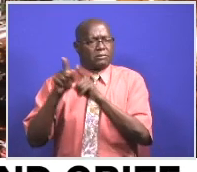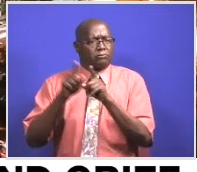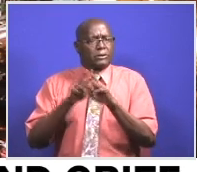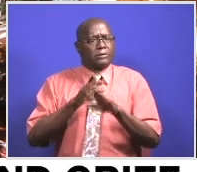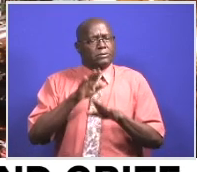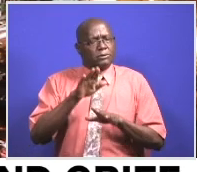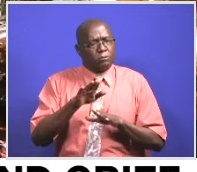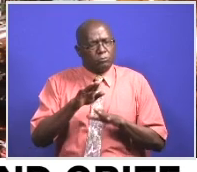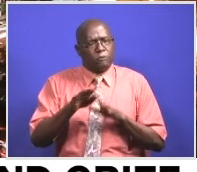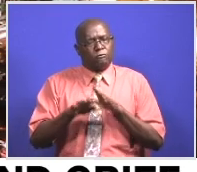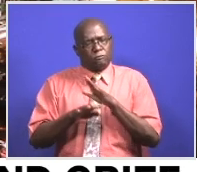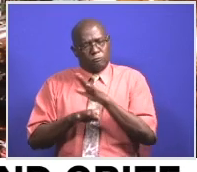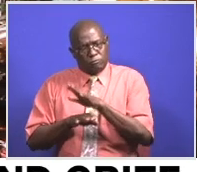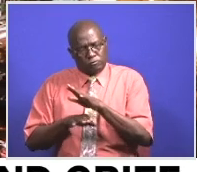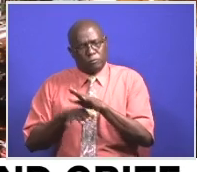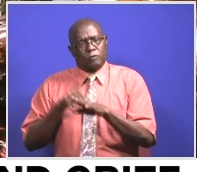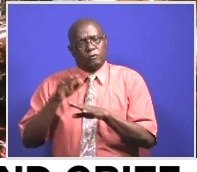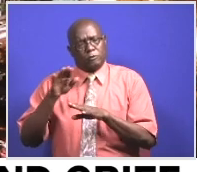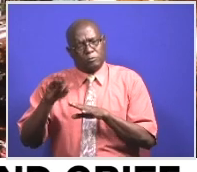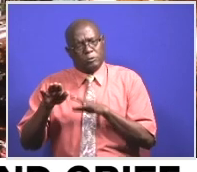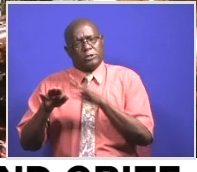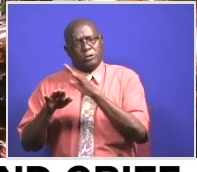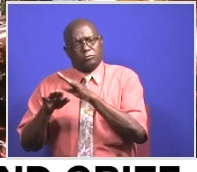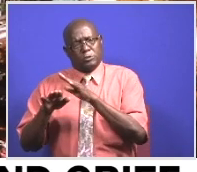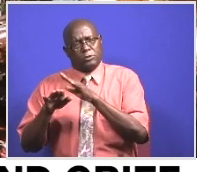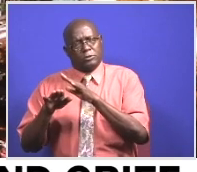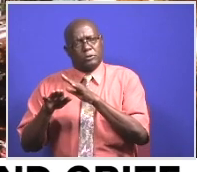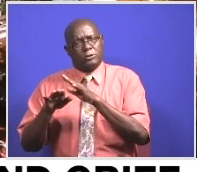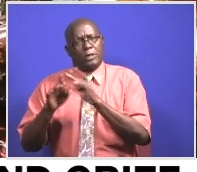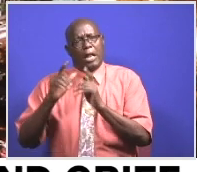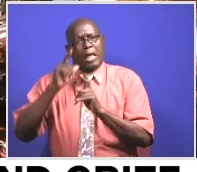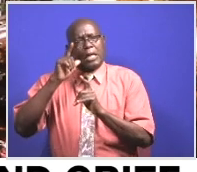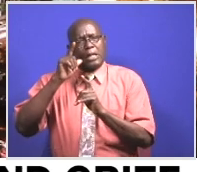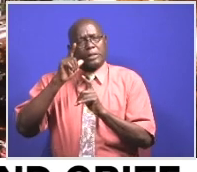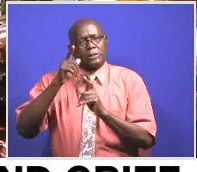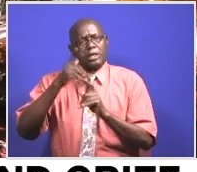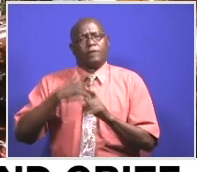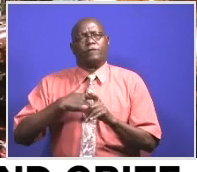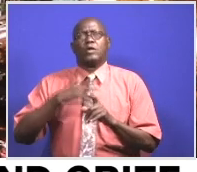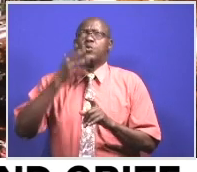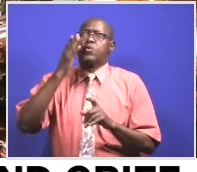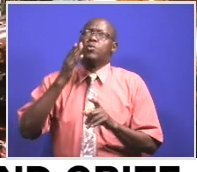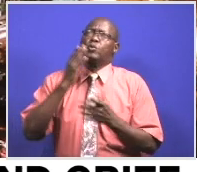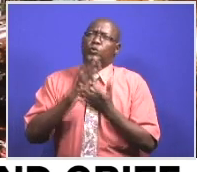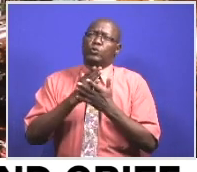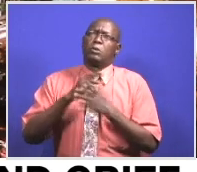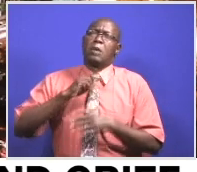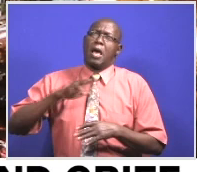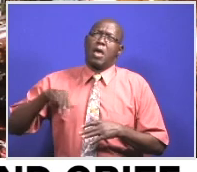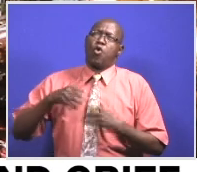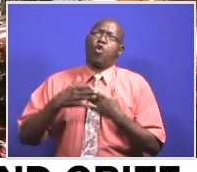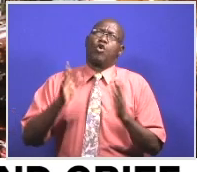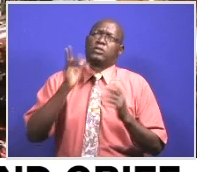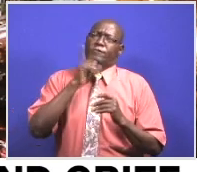the point you say, God, yes, I lost my uncle. Yes, I still trust you because you have a good plan for my